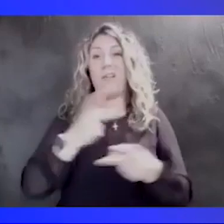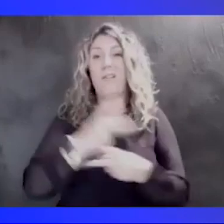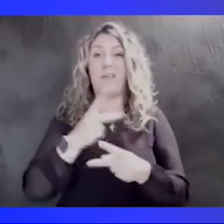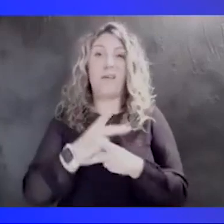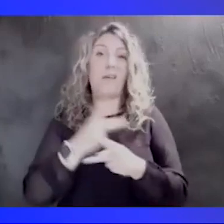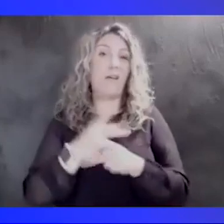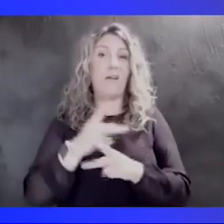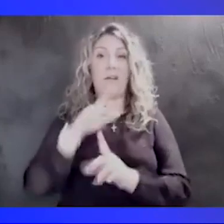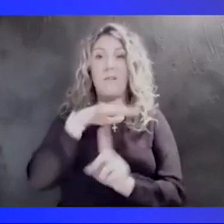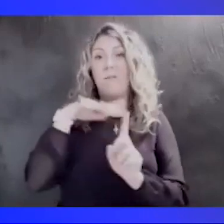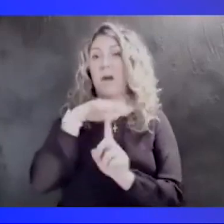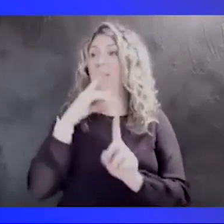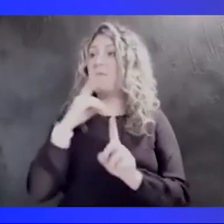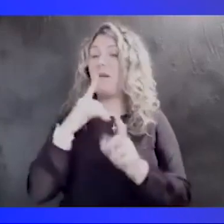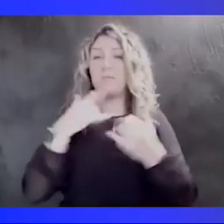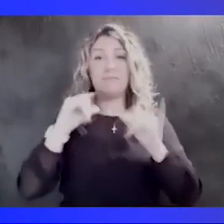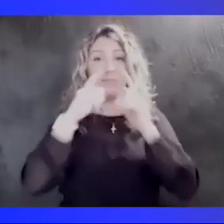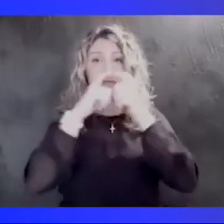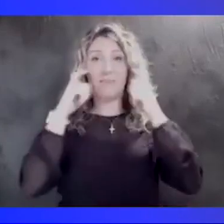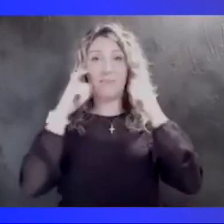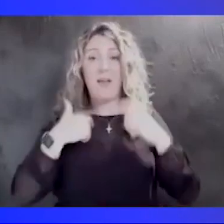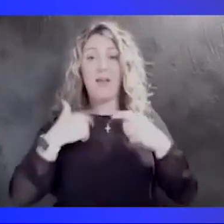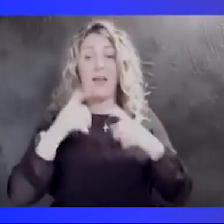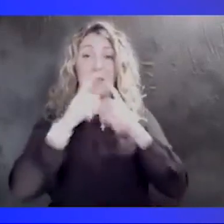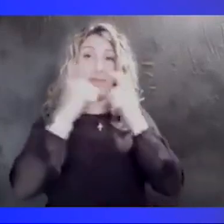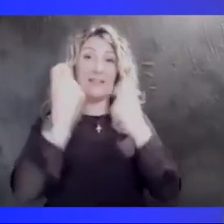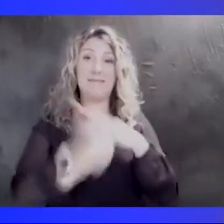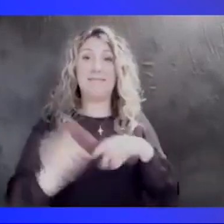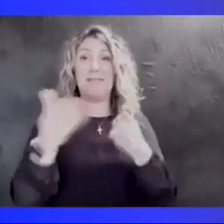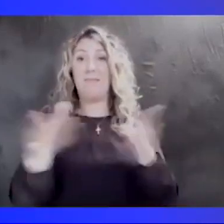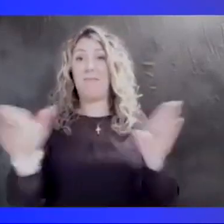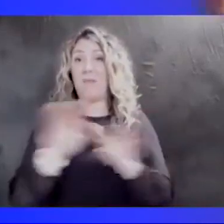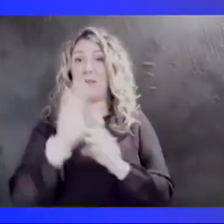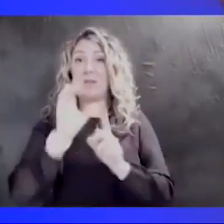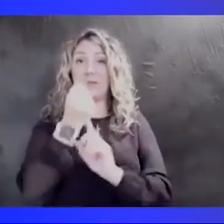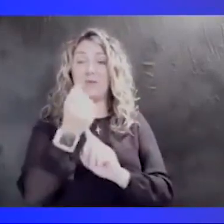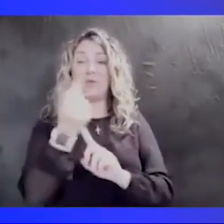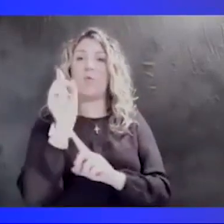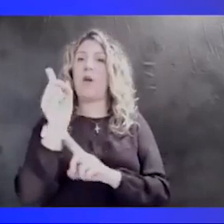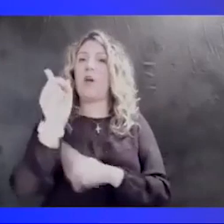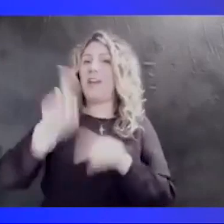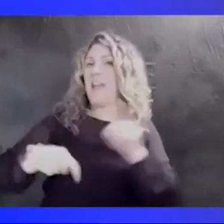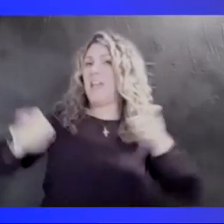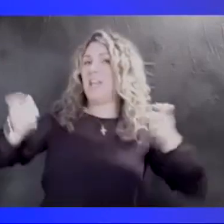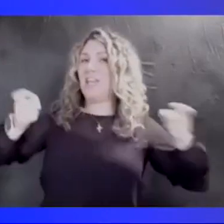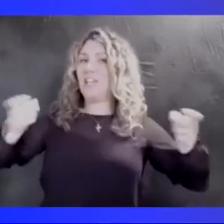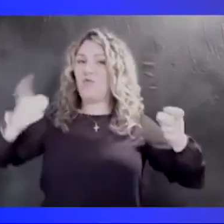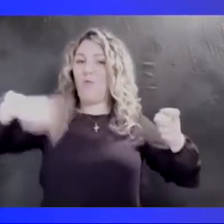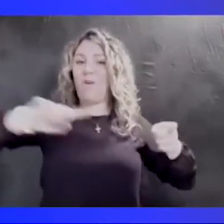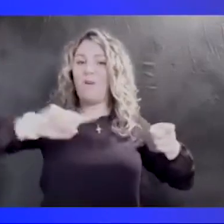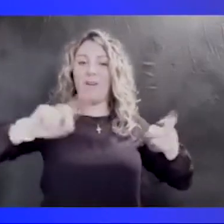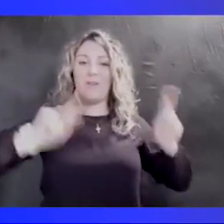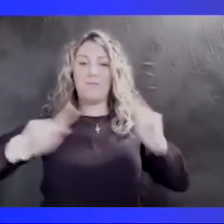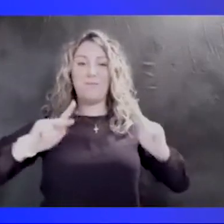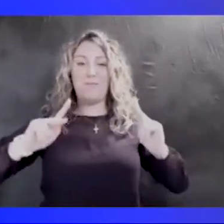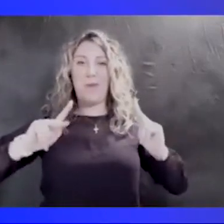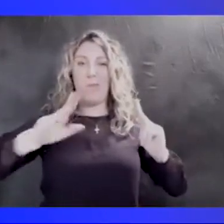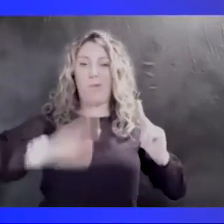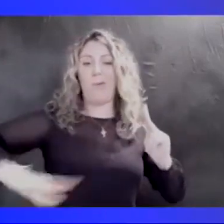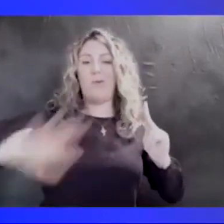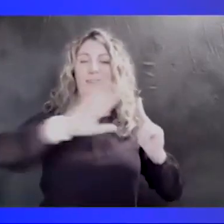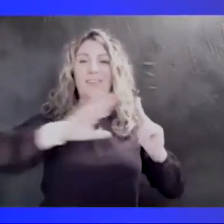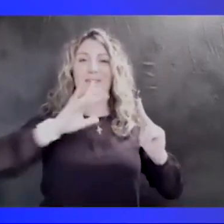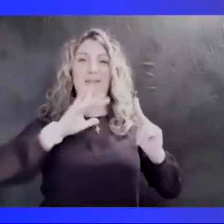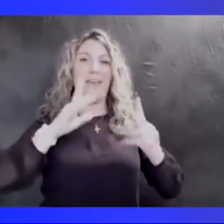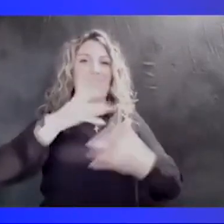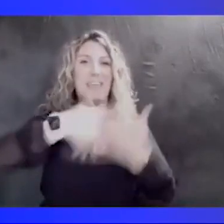still mask really in any public situation where I can't control those that are around me. I don't know what those interactions are going to be, just because I know